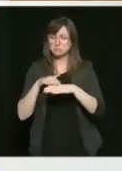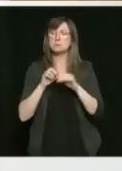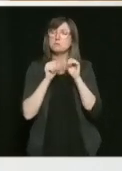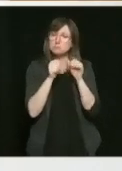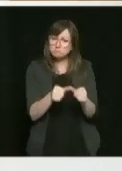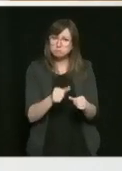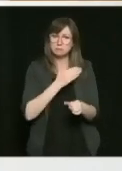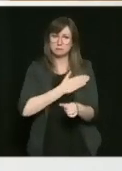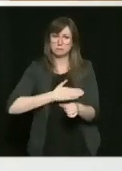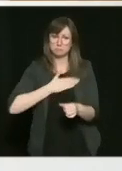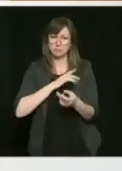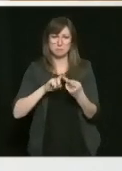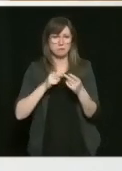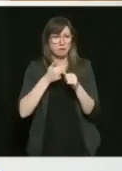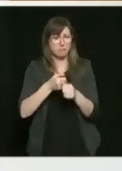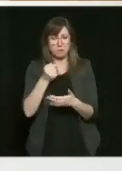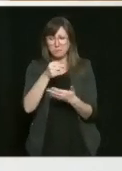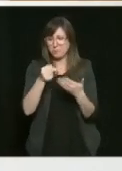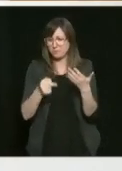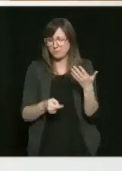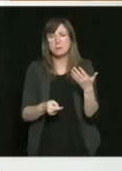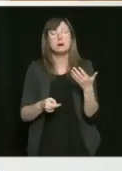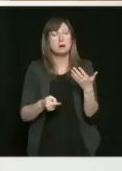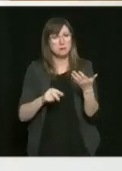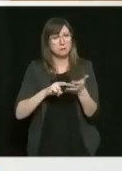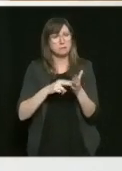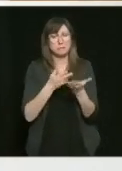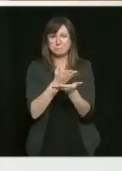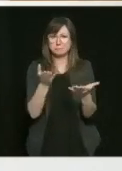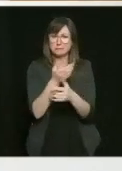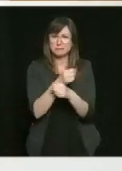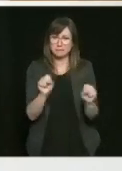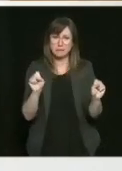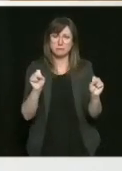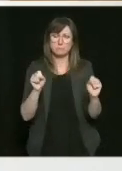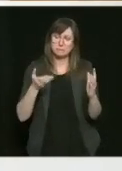individual protective practices that will keep us safe along the path ahead.